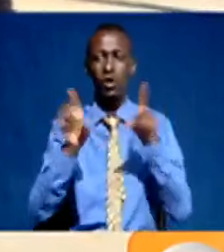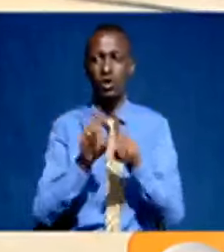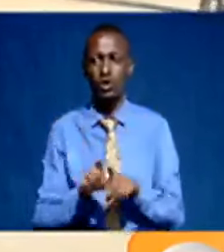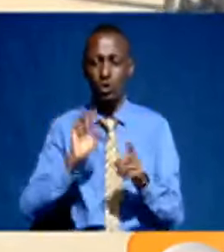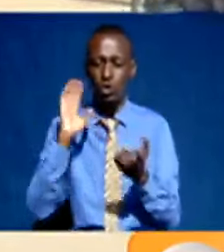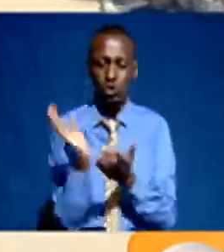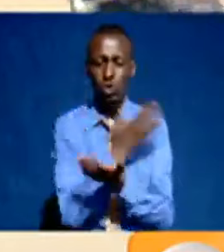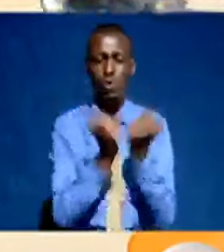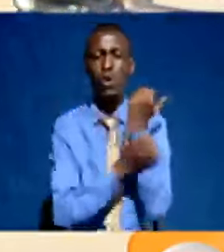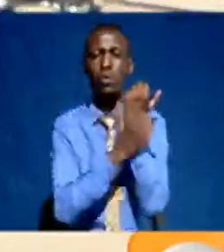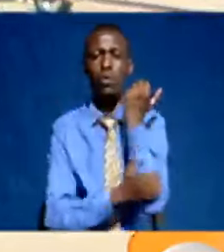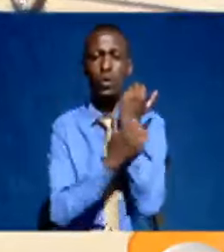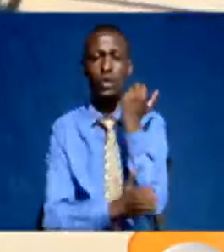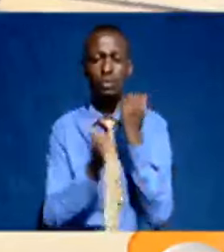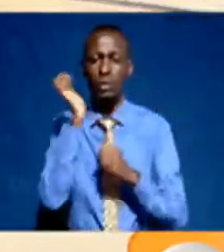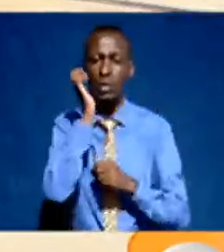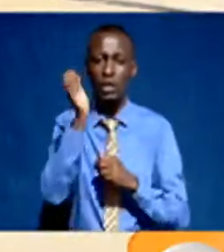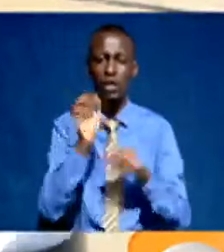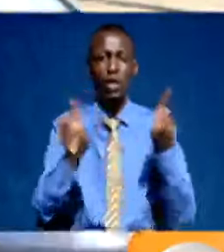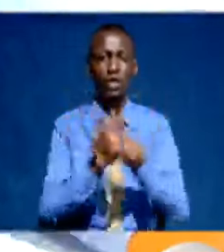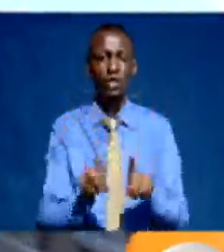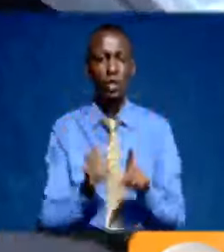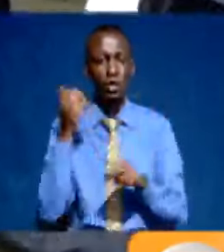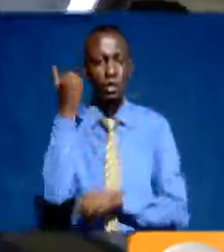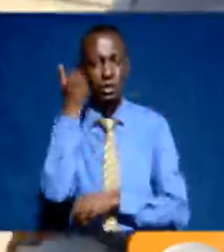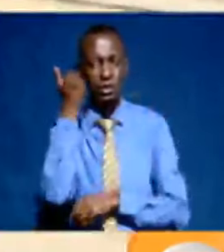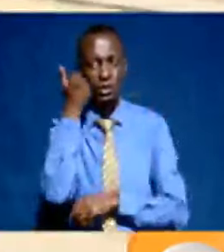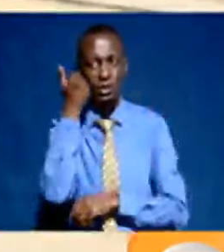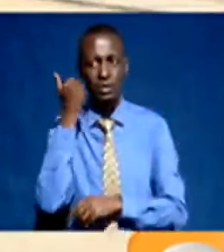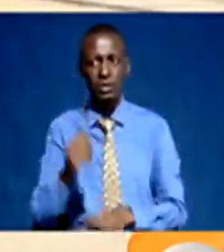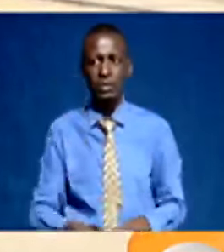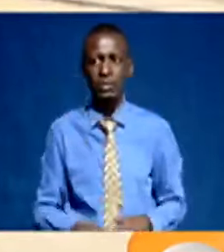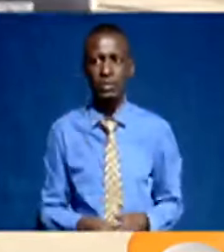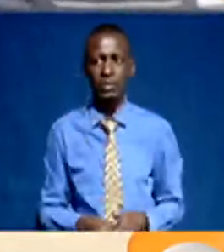vices of poverty, ignorance and disease. Laura Otieno, Citizen TV.